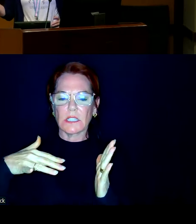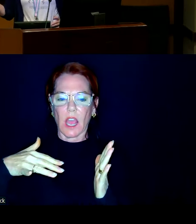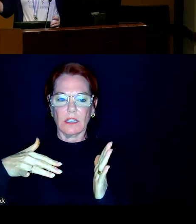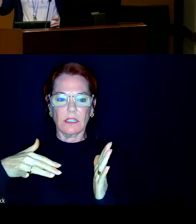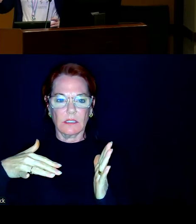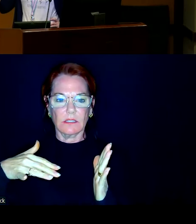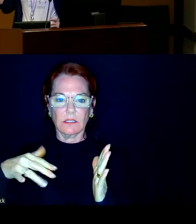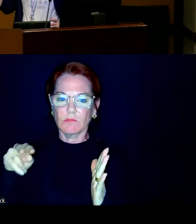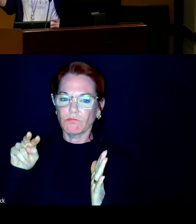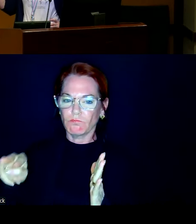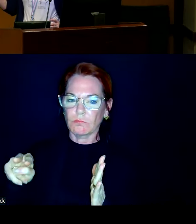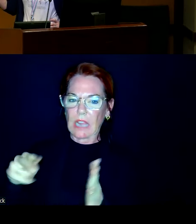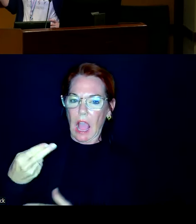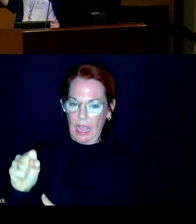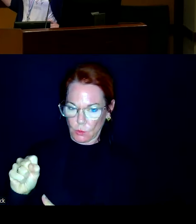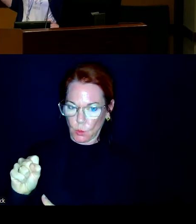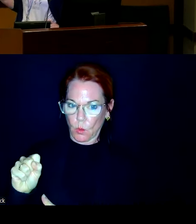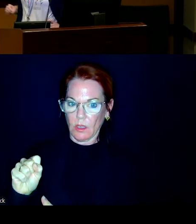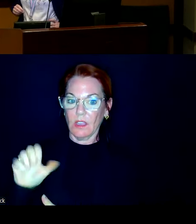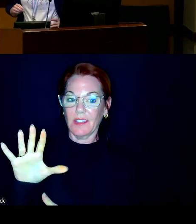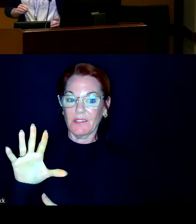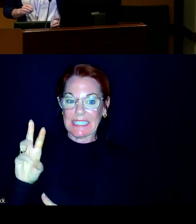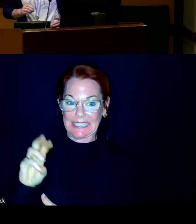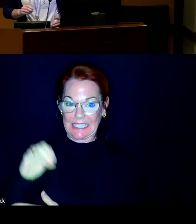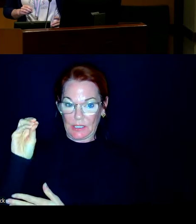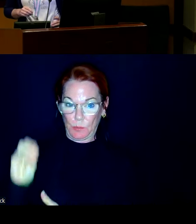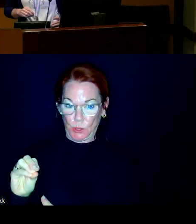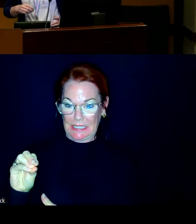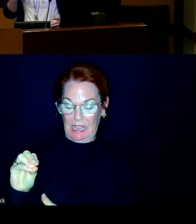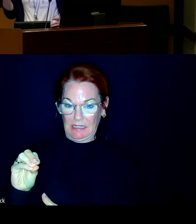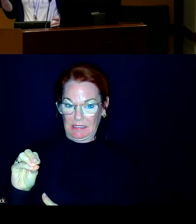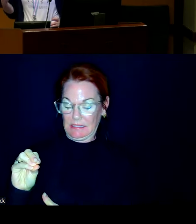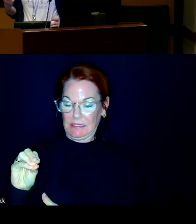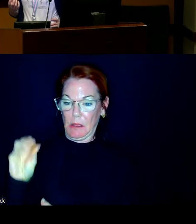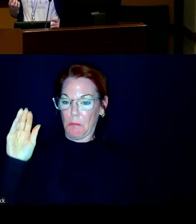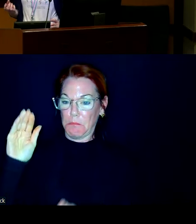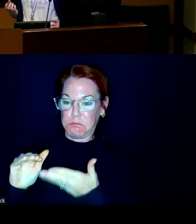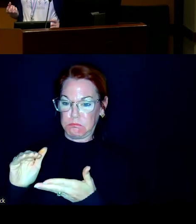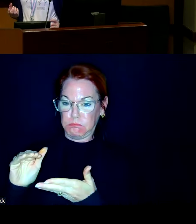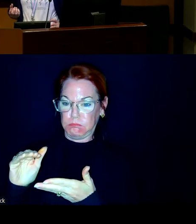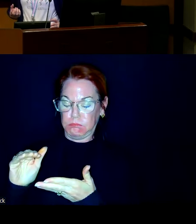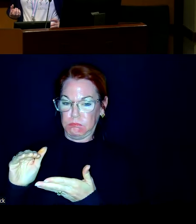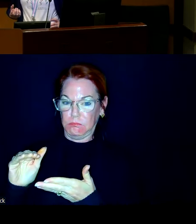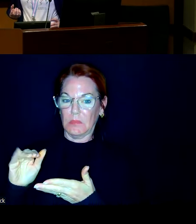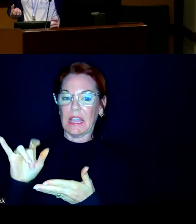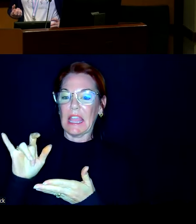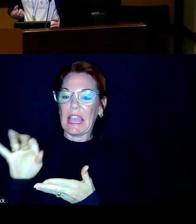high school, 56% less likely to attempt suicide when they had just one person using the right